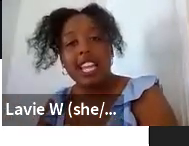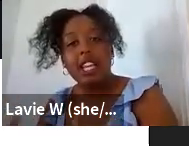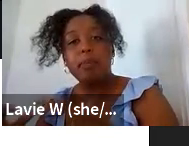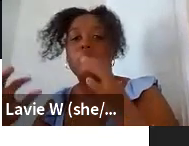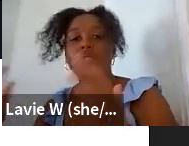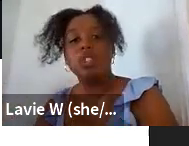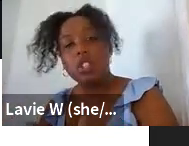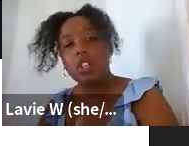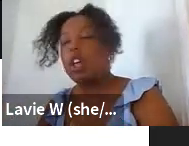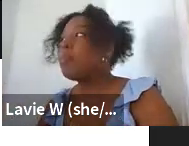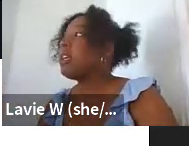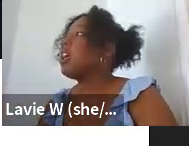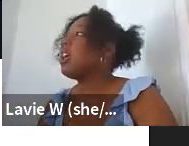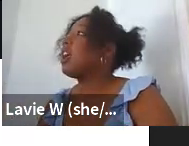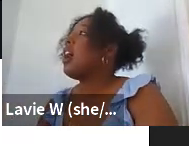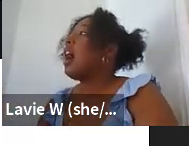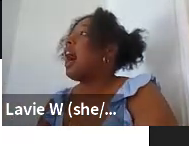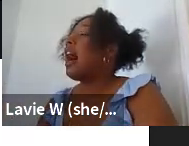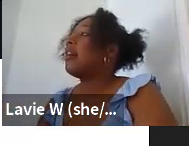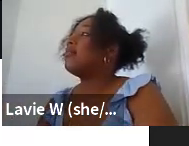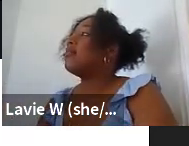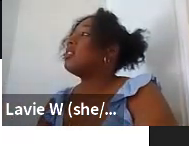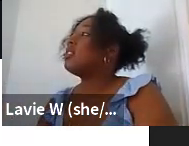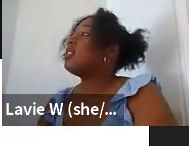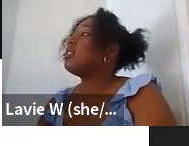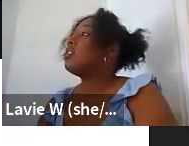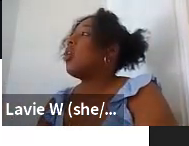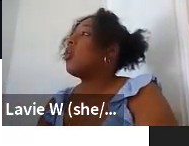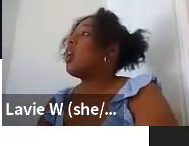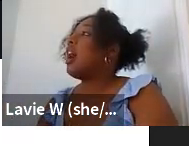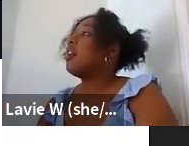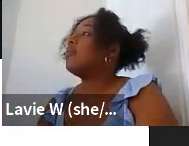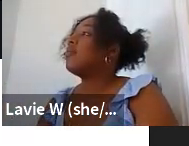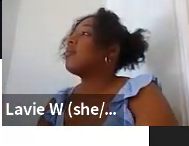quite static, being traditional, being